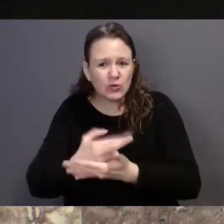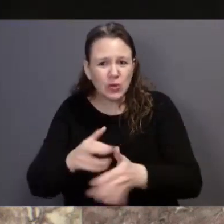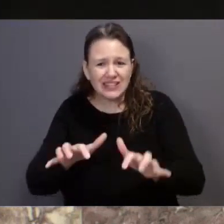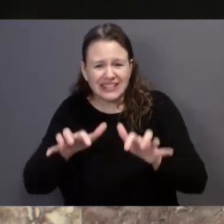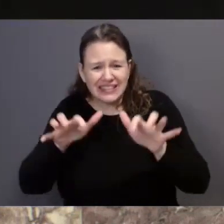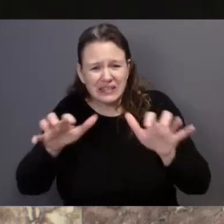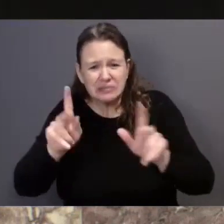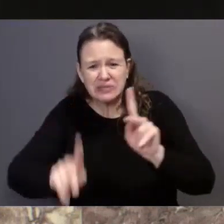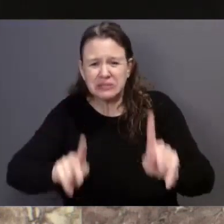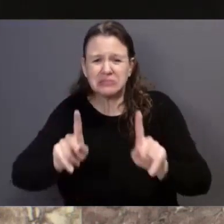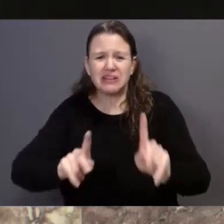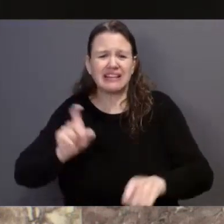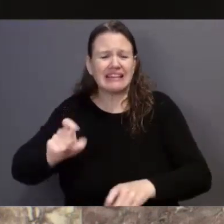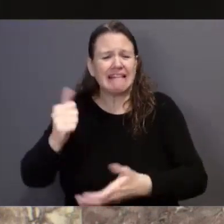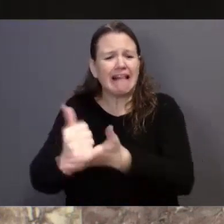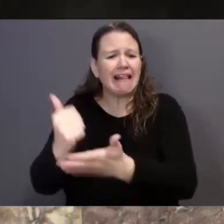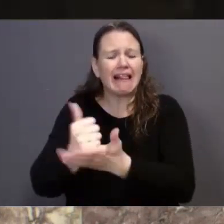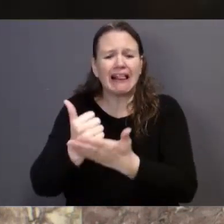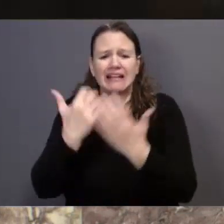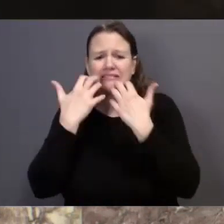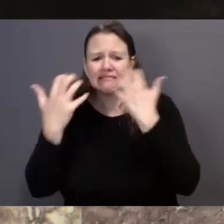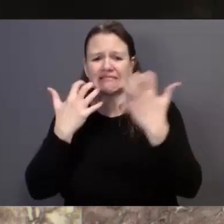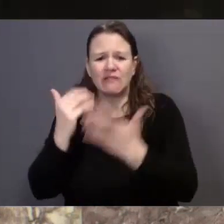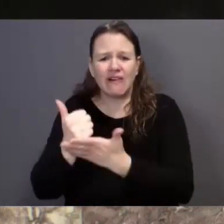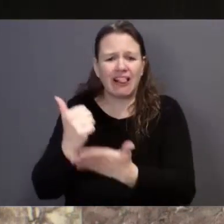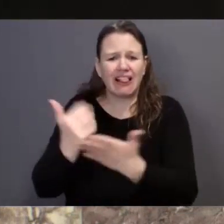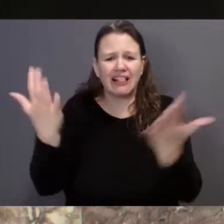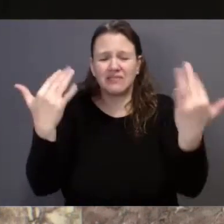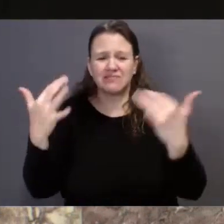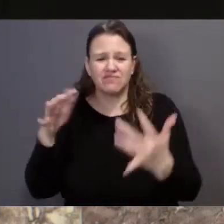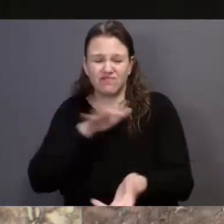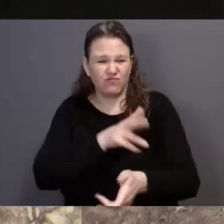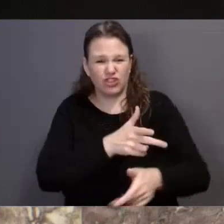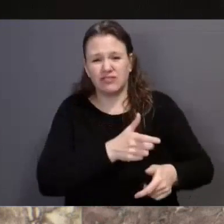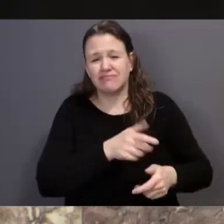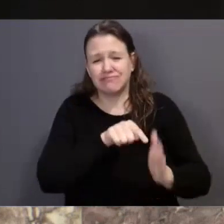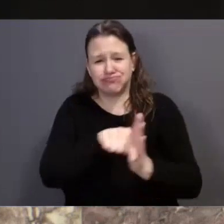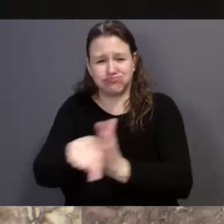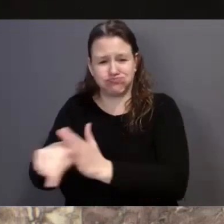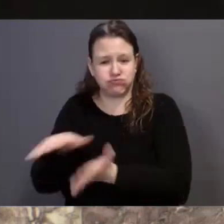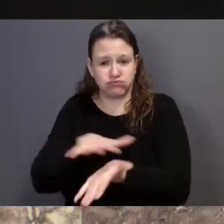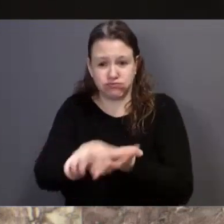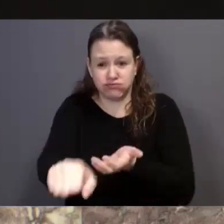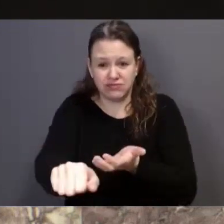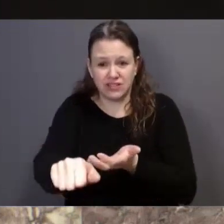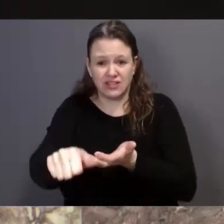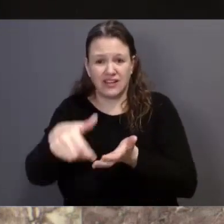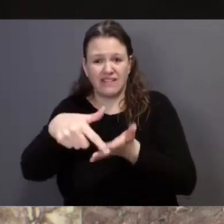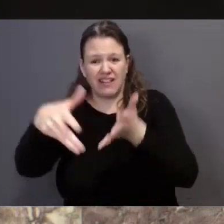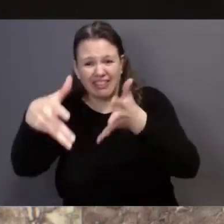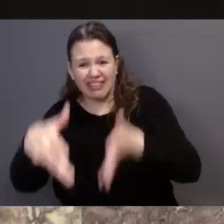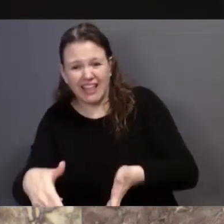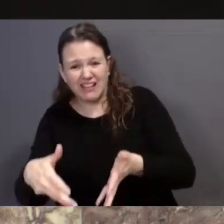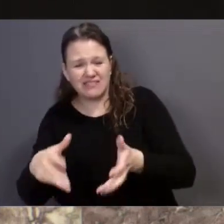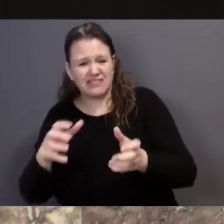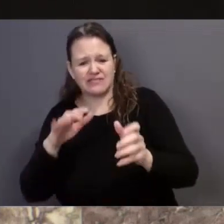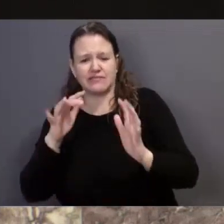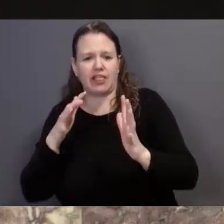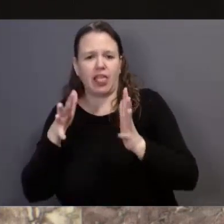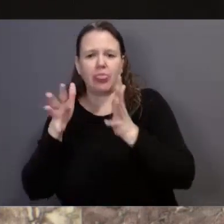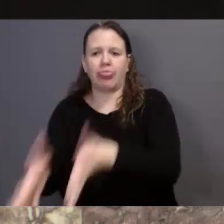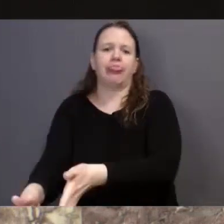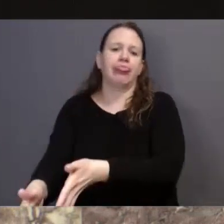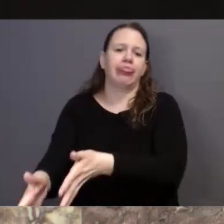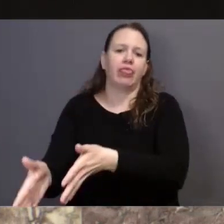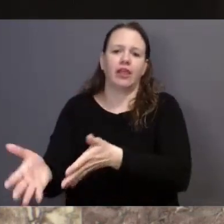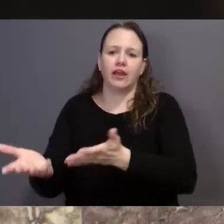gross abandonment of a sense of humanity, unfortunately, has continued to happen as we see things unfolding in the Middle East. Many of you will have